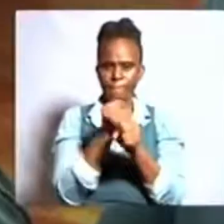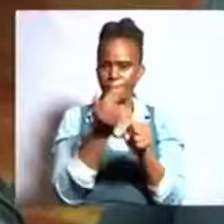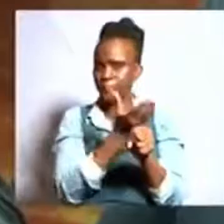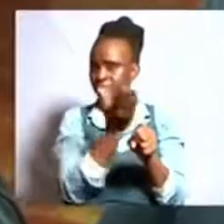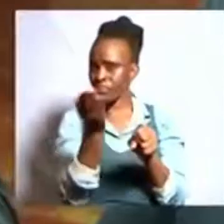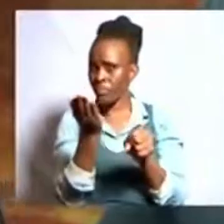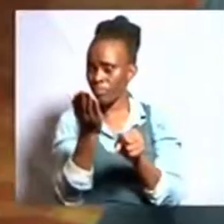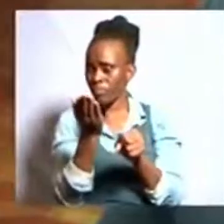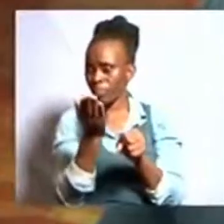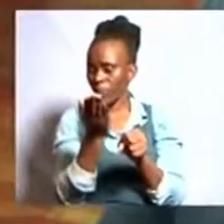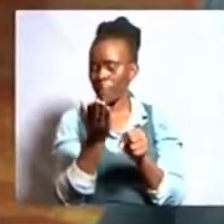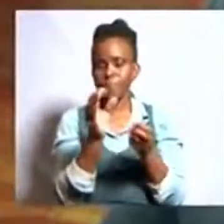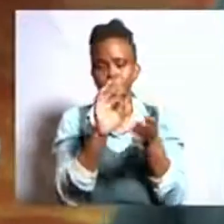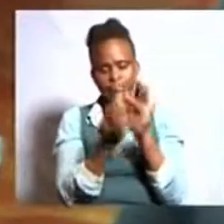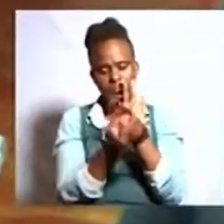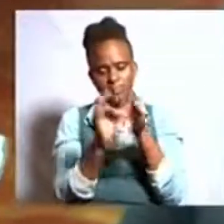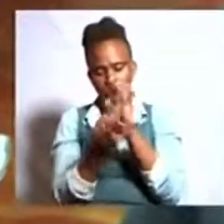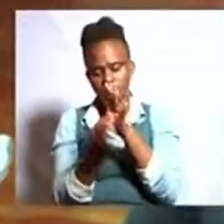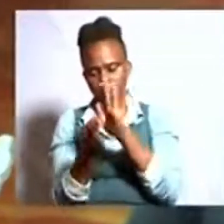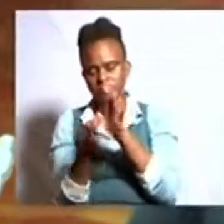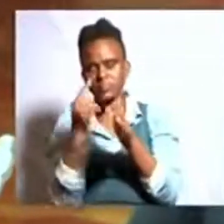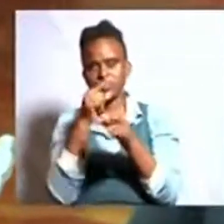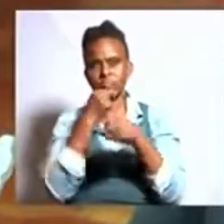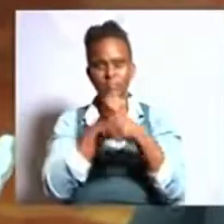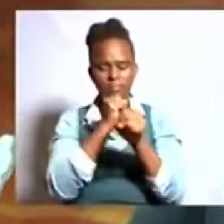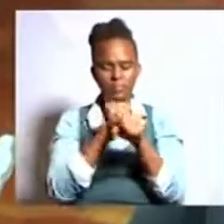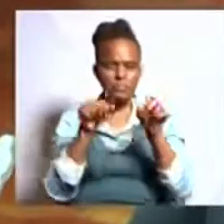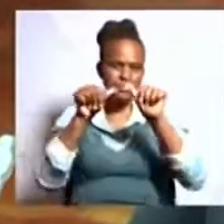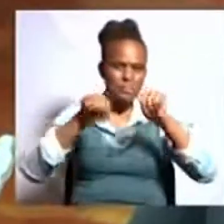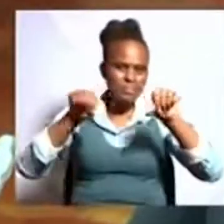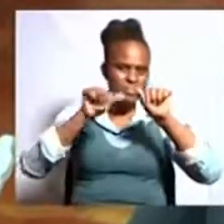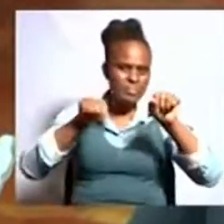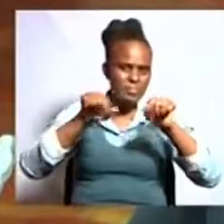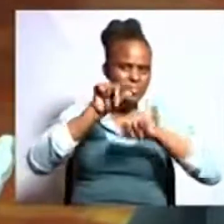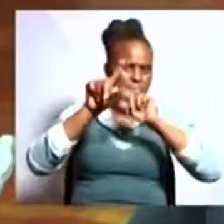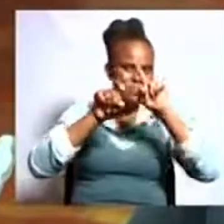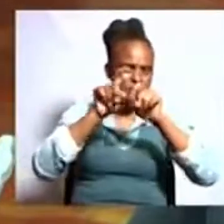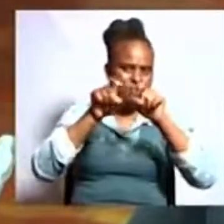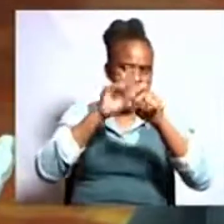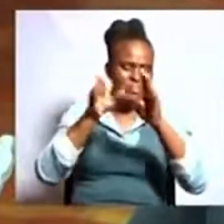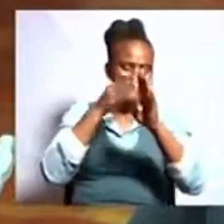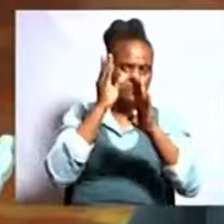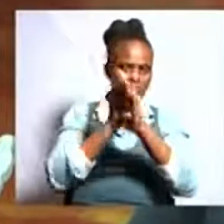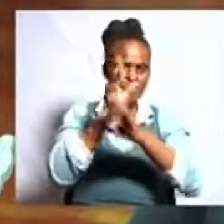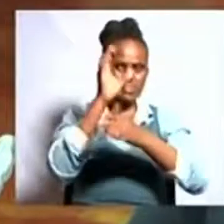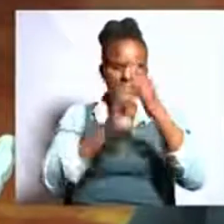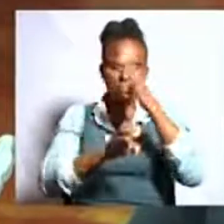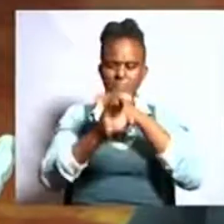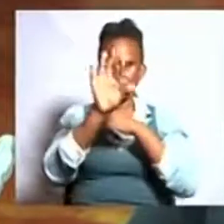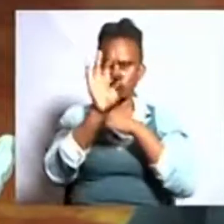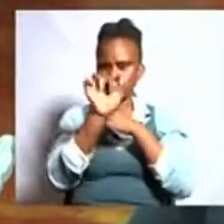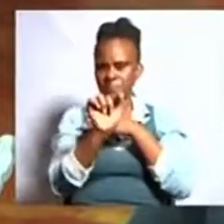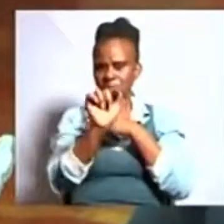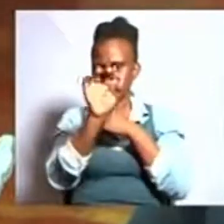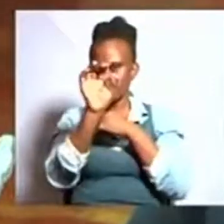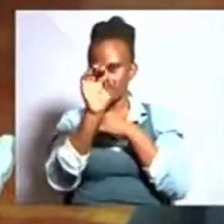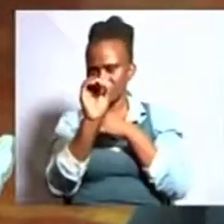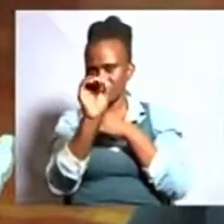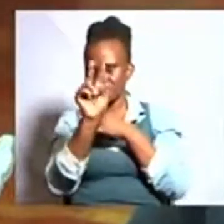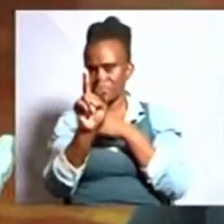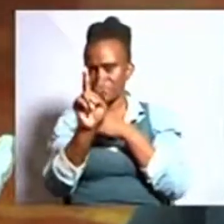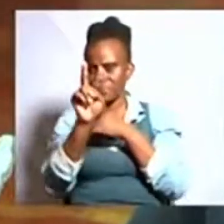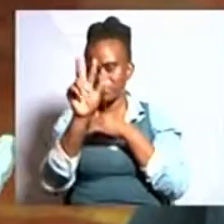these files? The audit query refers to clause 9.02 and